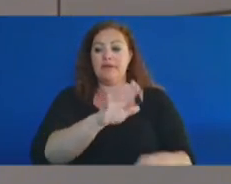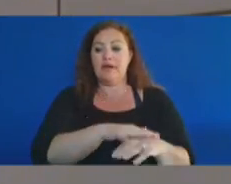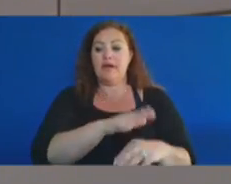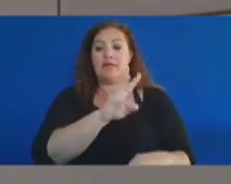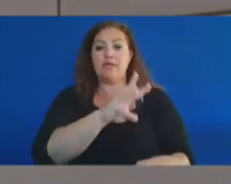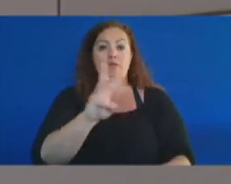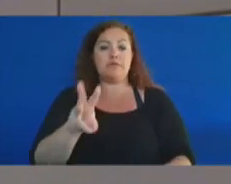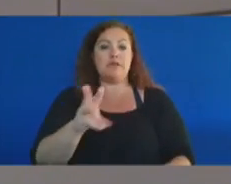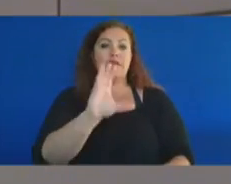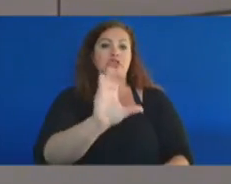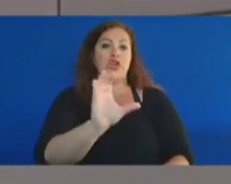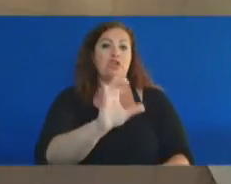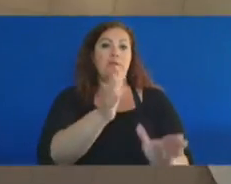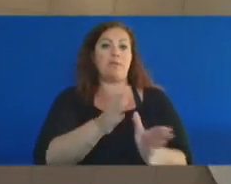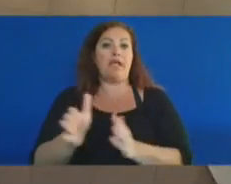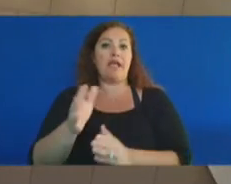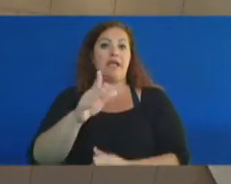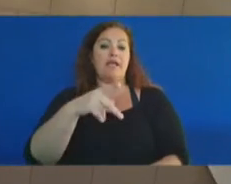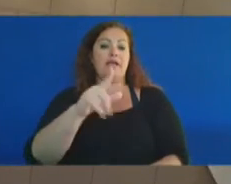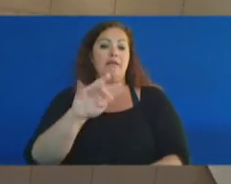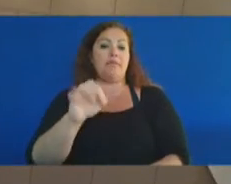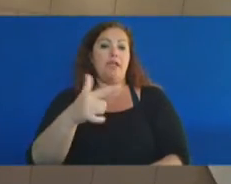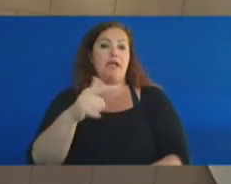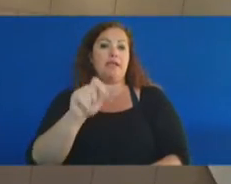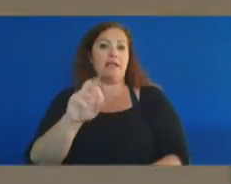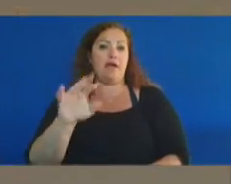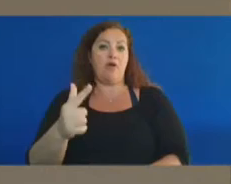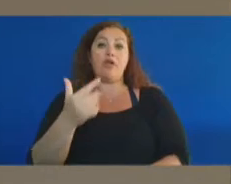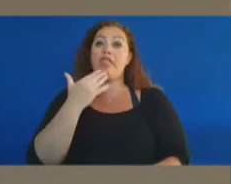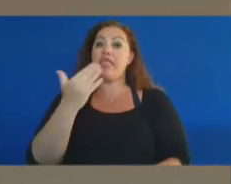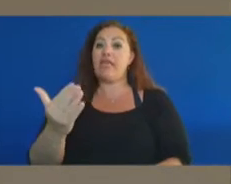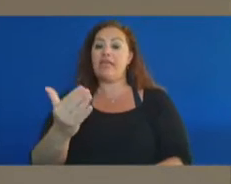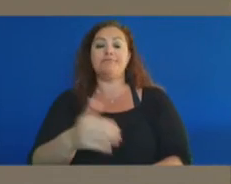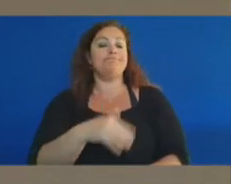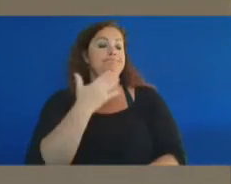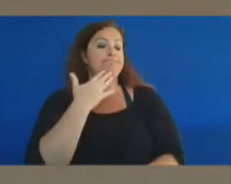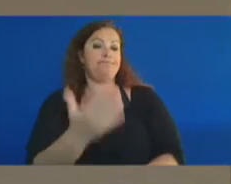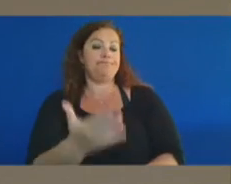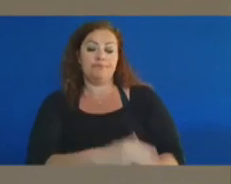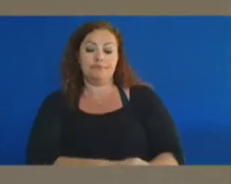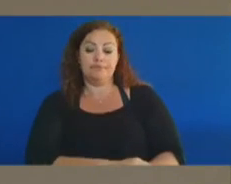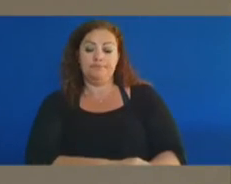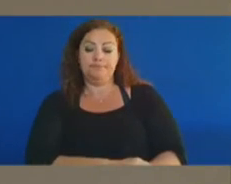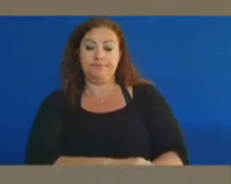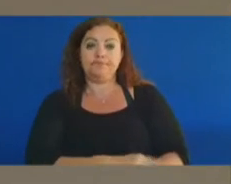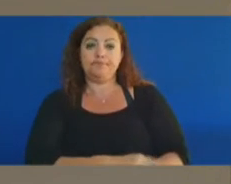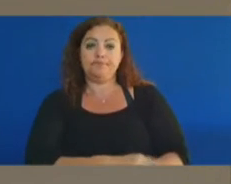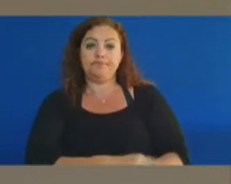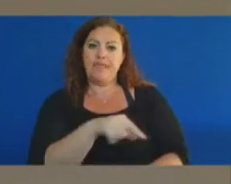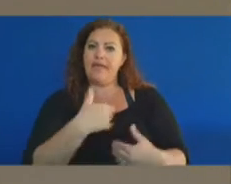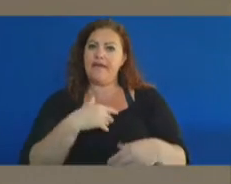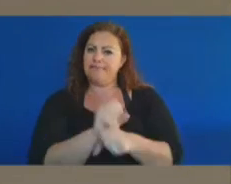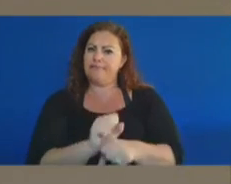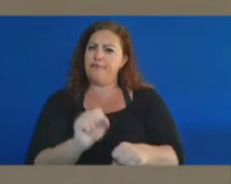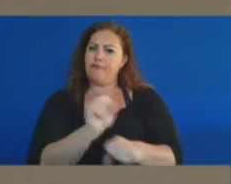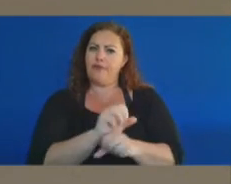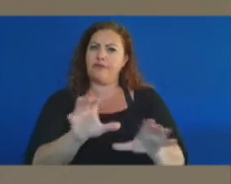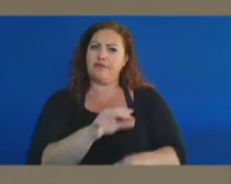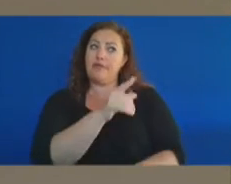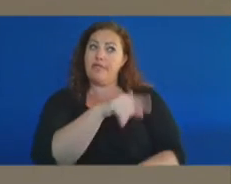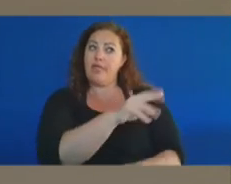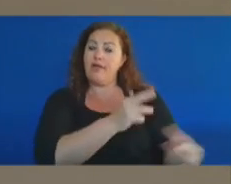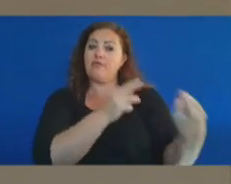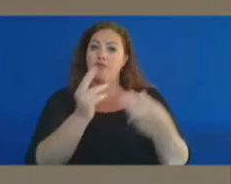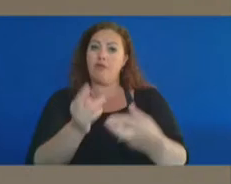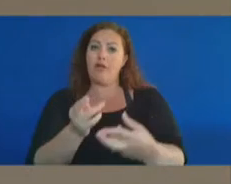planning.org thank you mayor all right thank you they get the hard work to do they give us recommendations that we will follow up